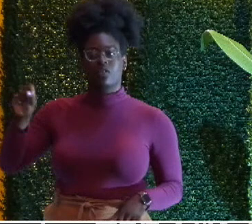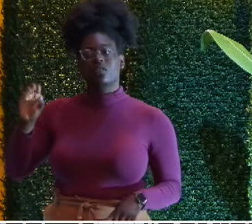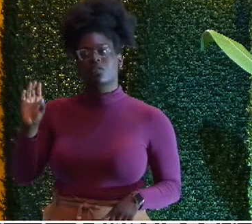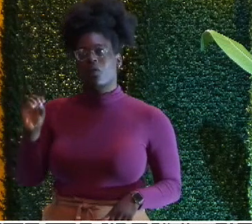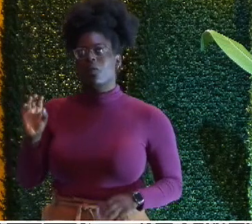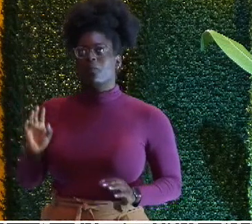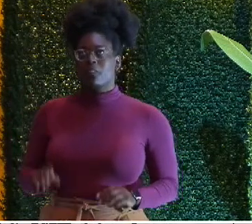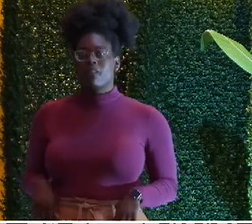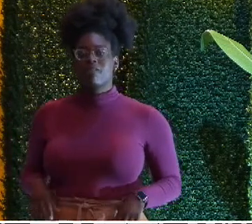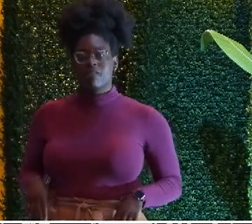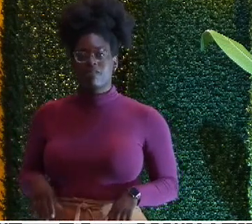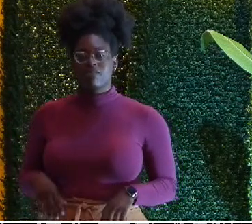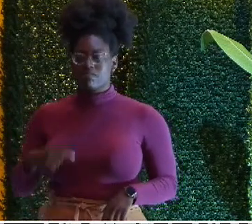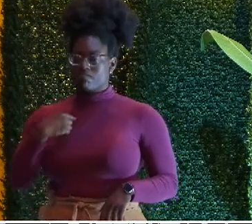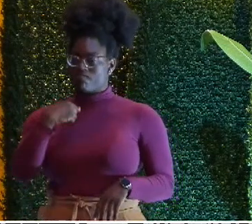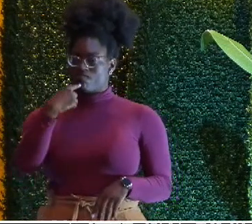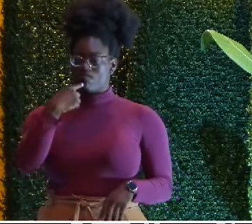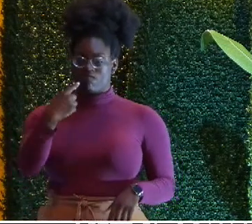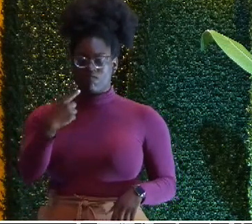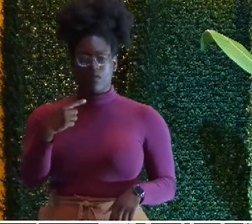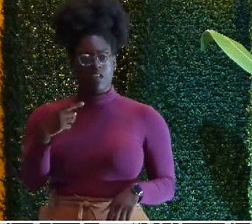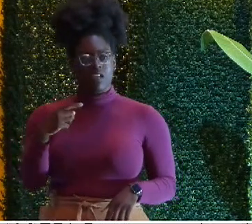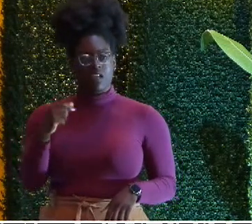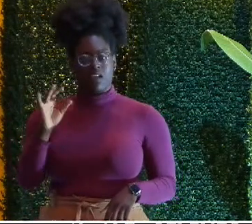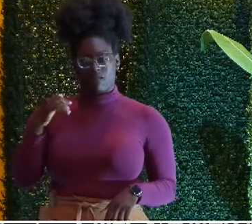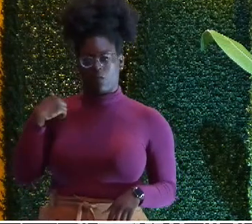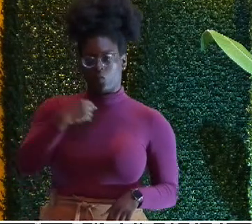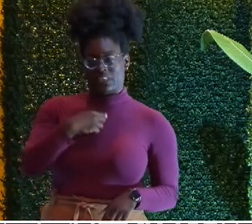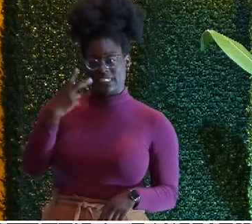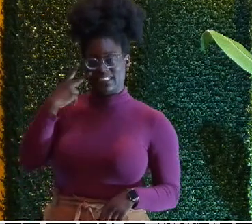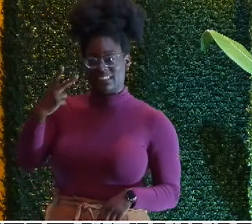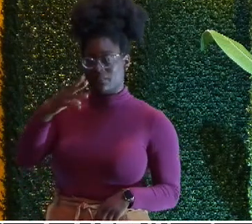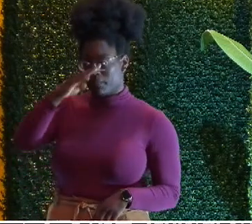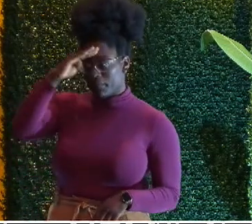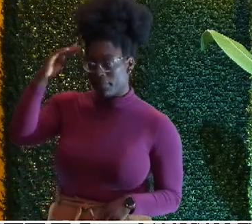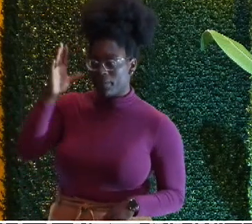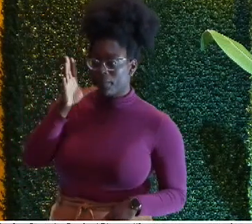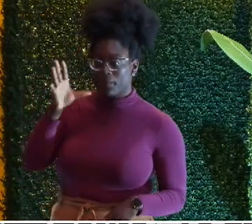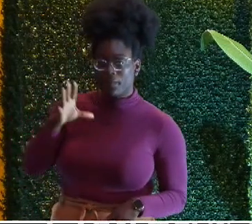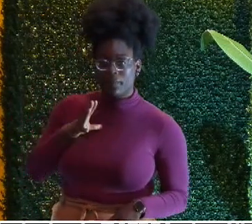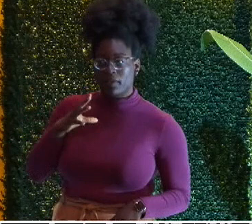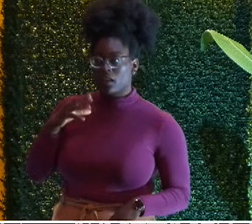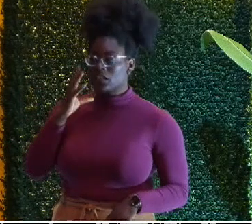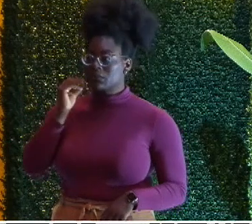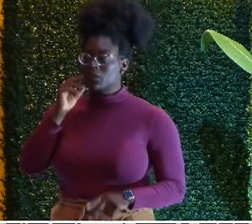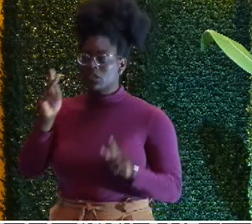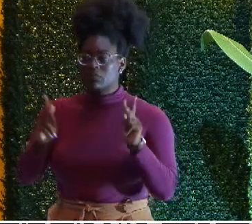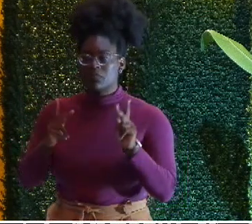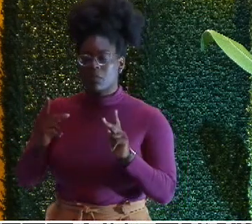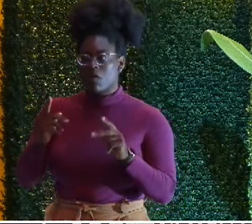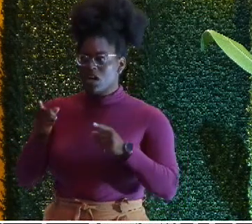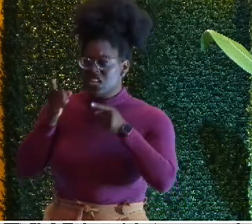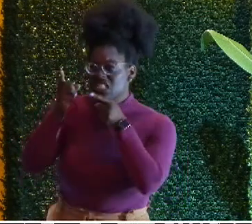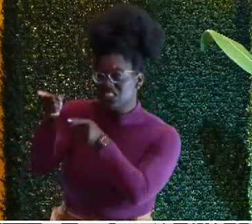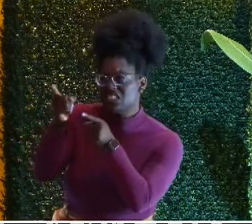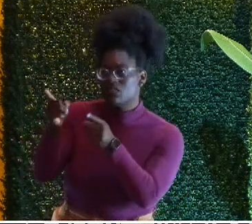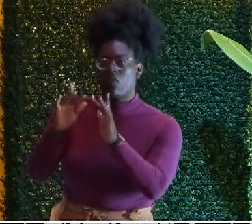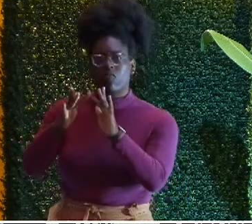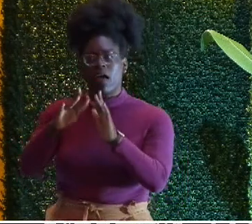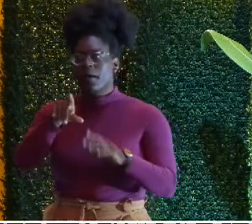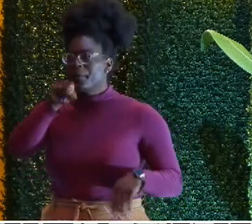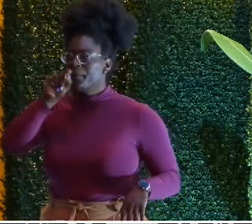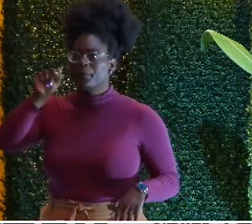women being jumped on, basically, in online spaces, that we come